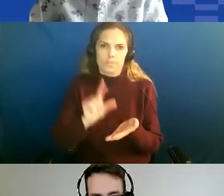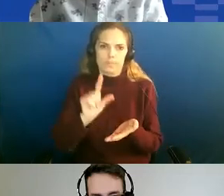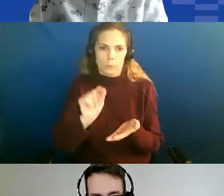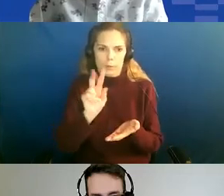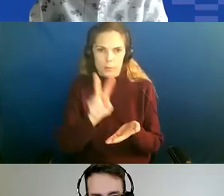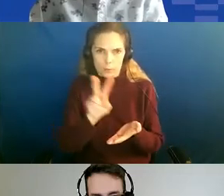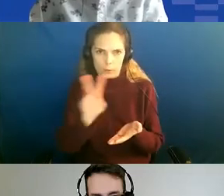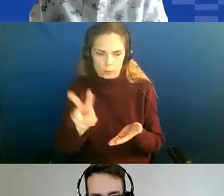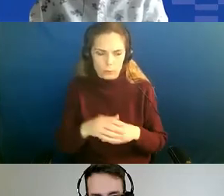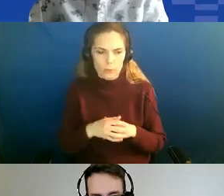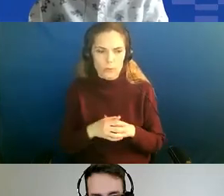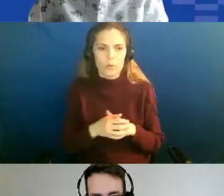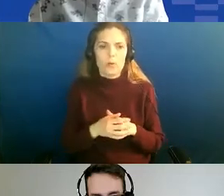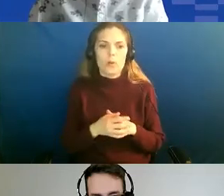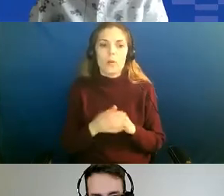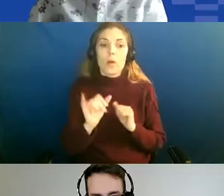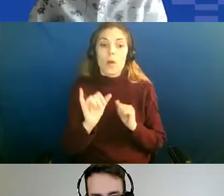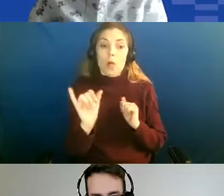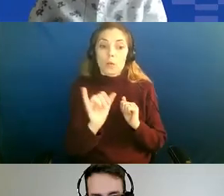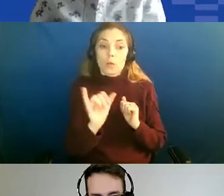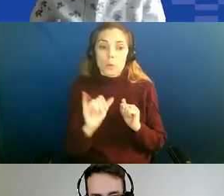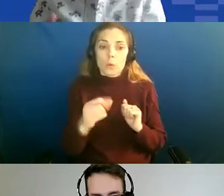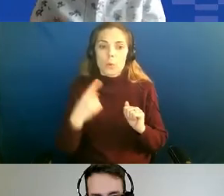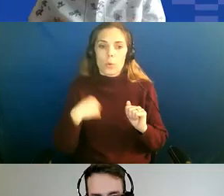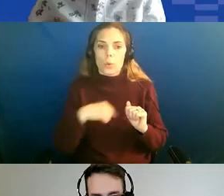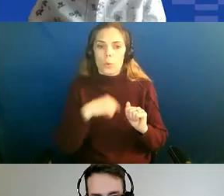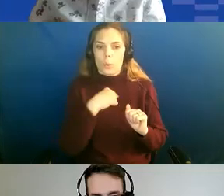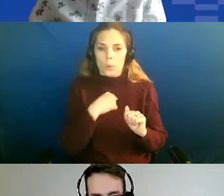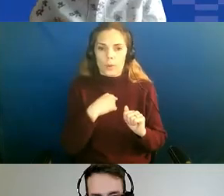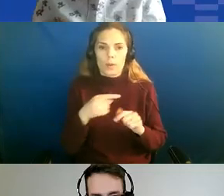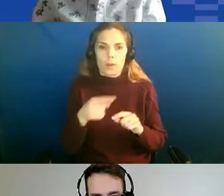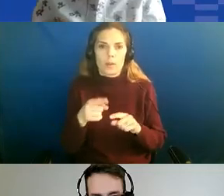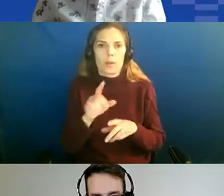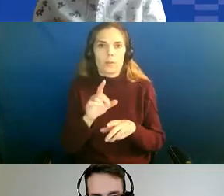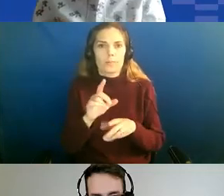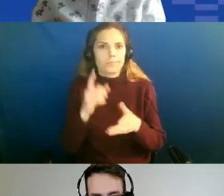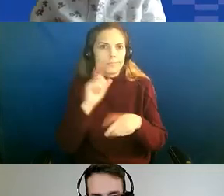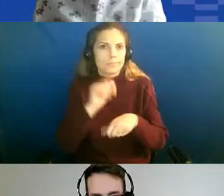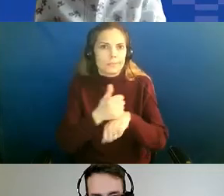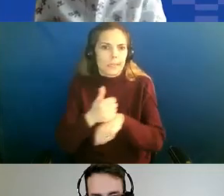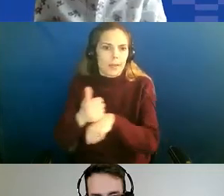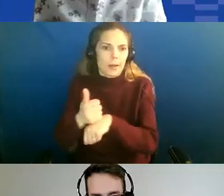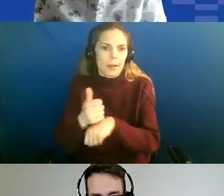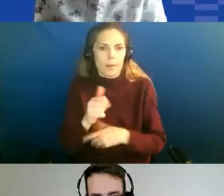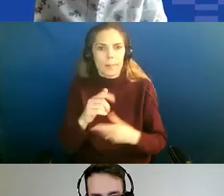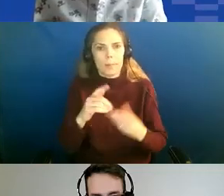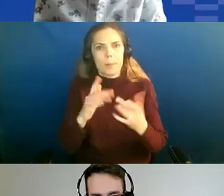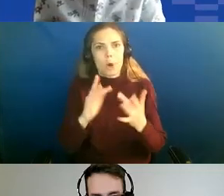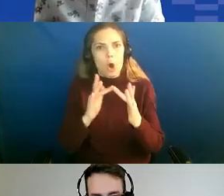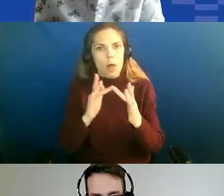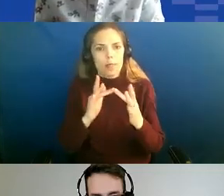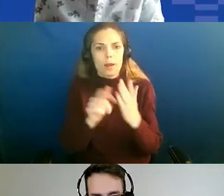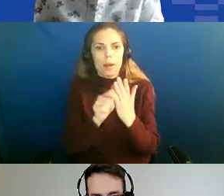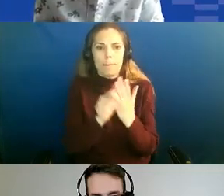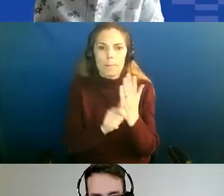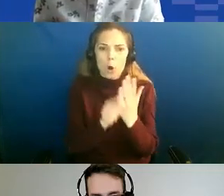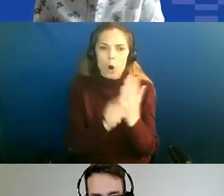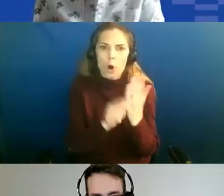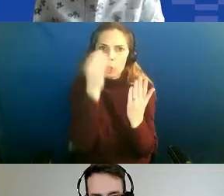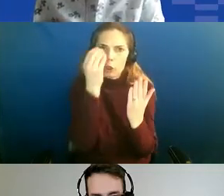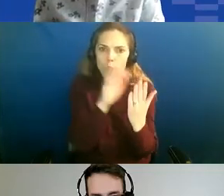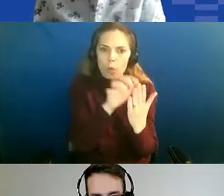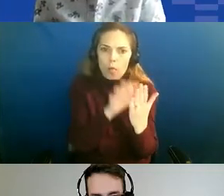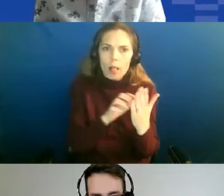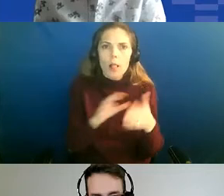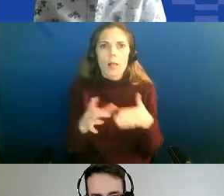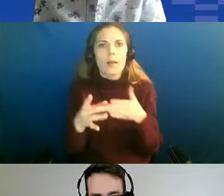documents based on this research with what is already known in the literature and supplementary research. And these